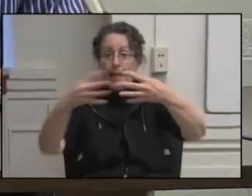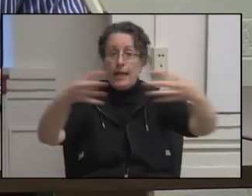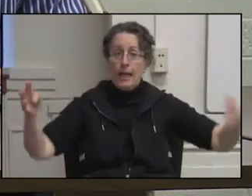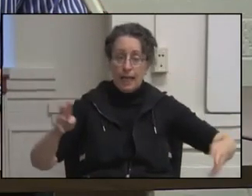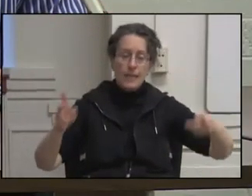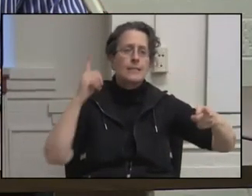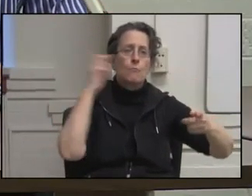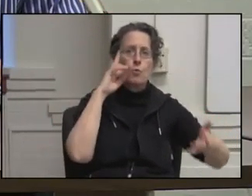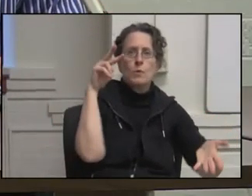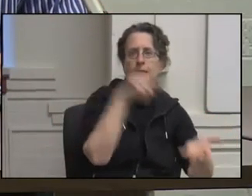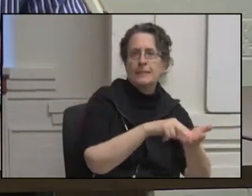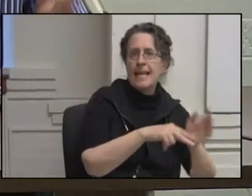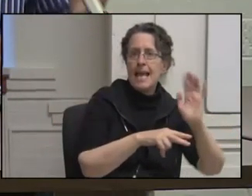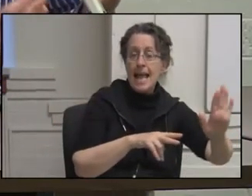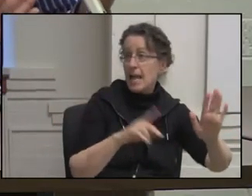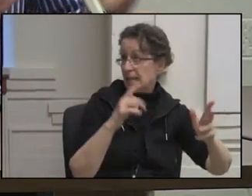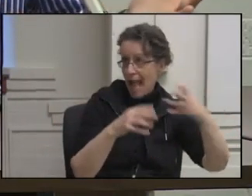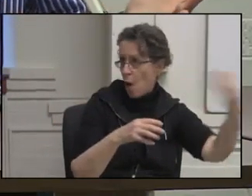beers.